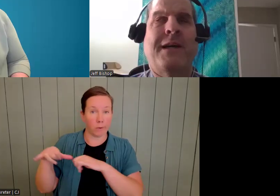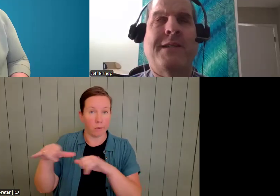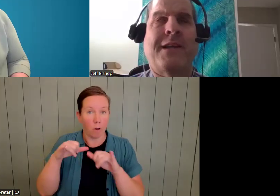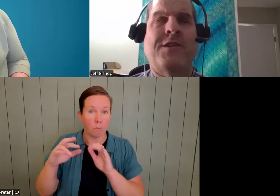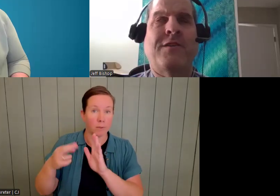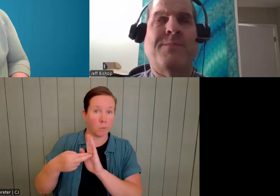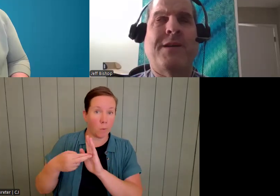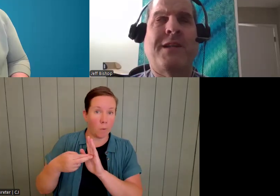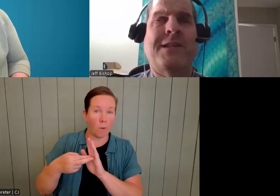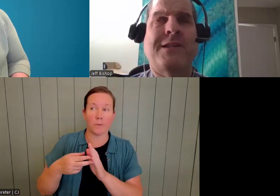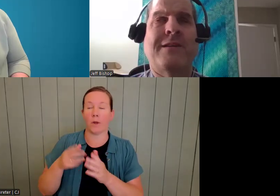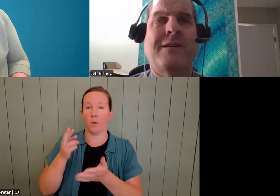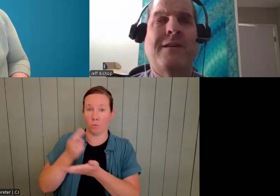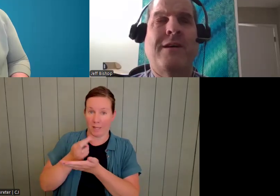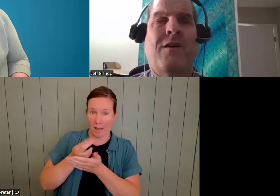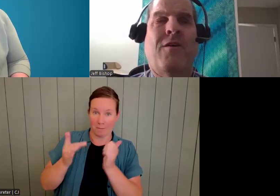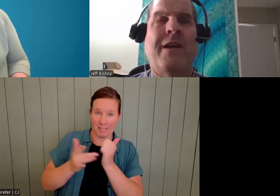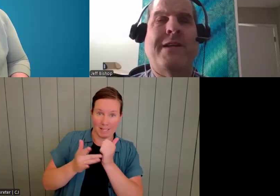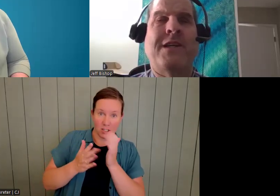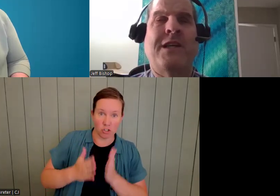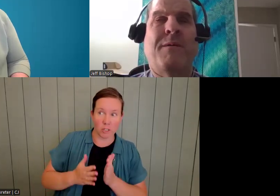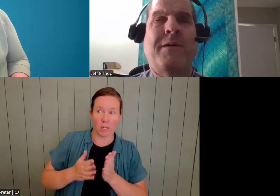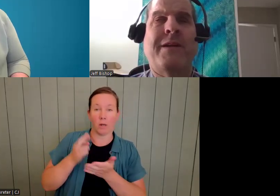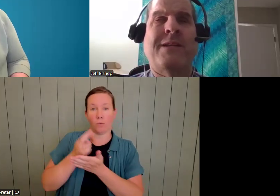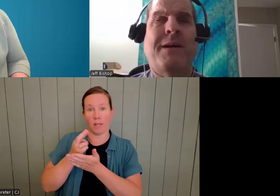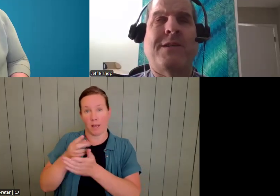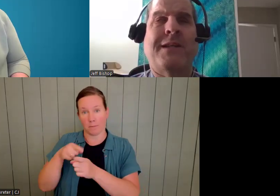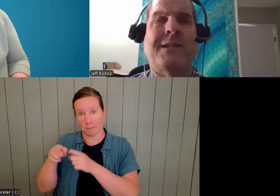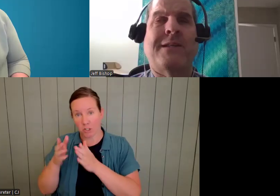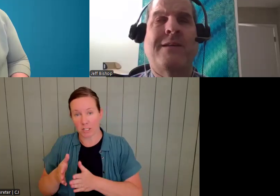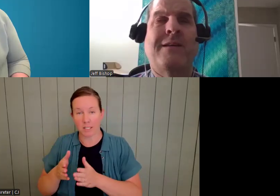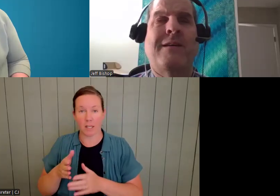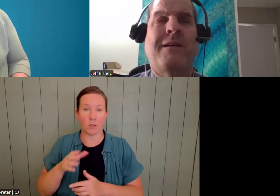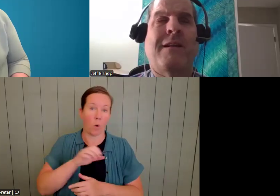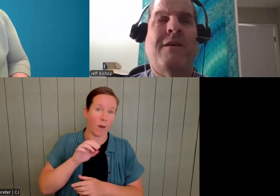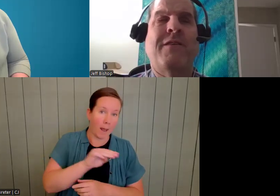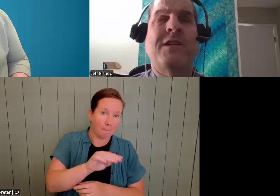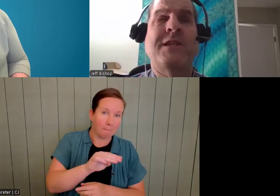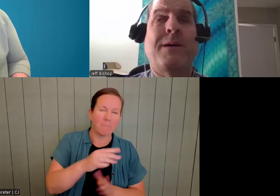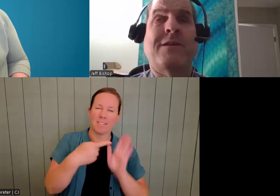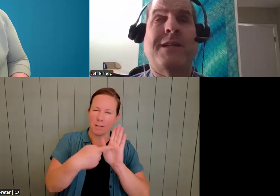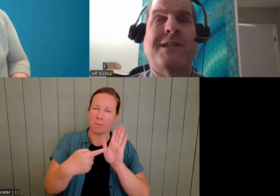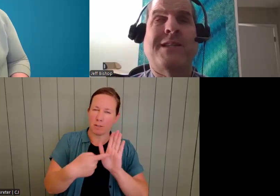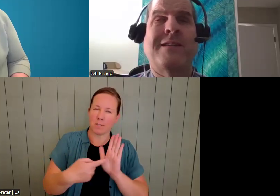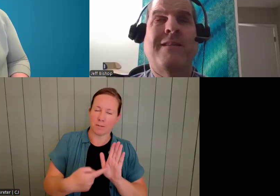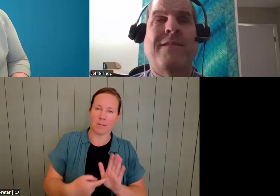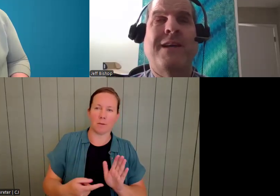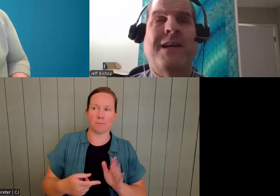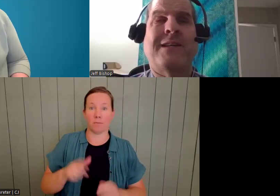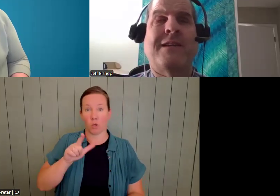rehabilitation technician or specialist, orientation and mobility specialists, low vision